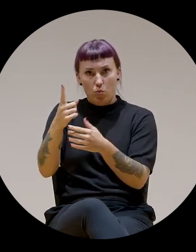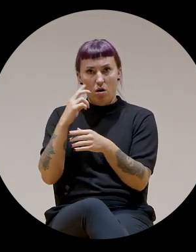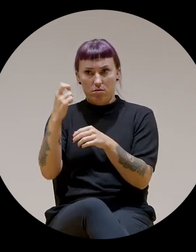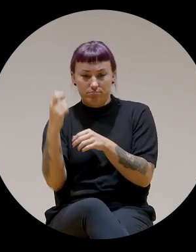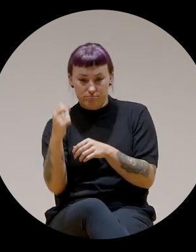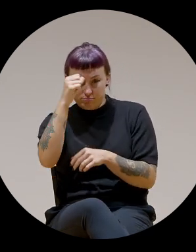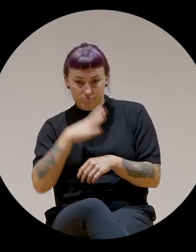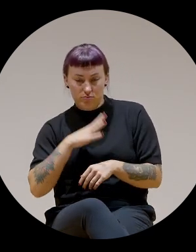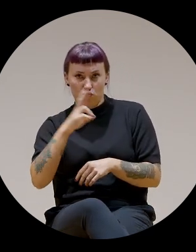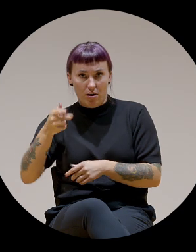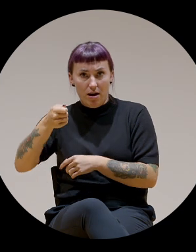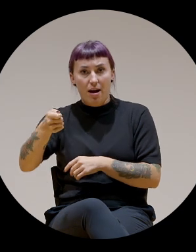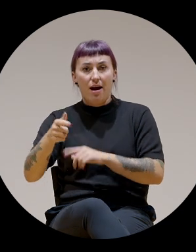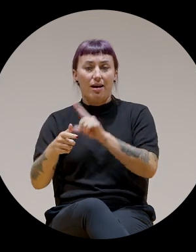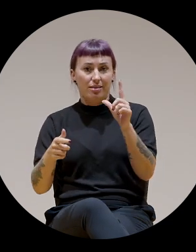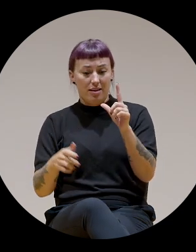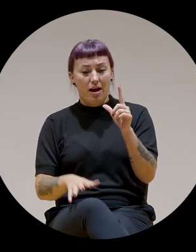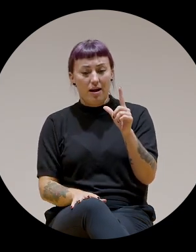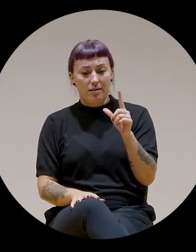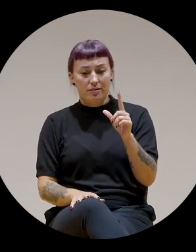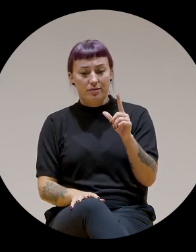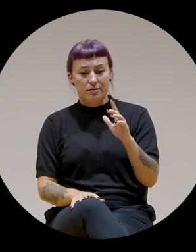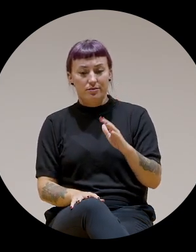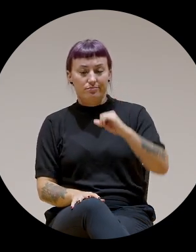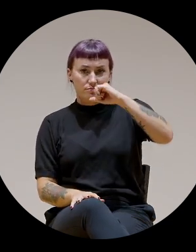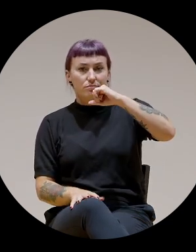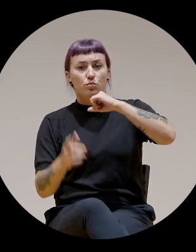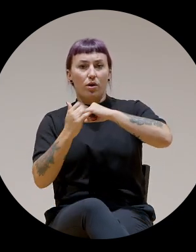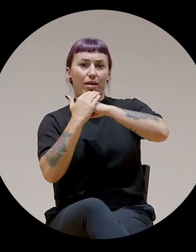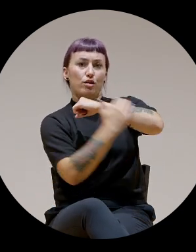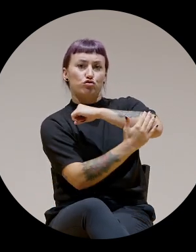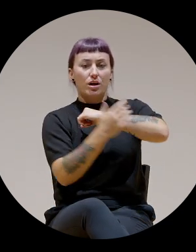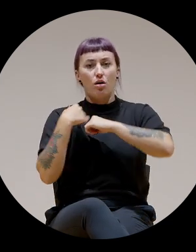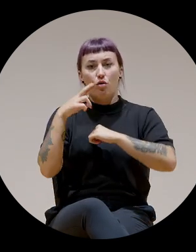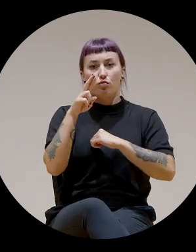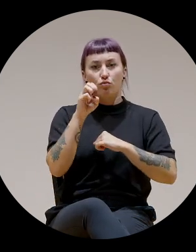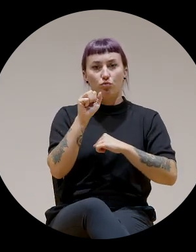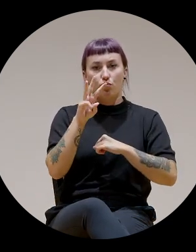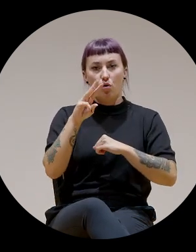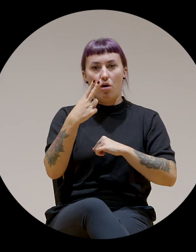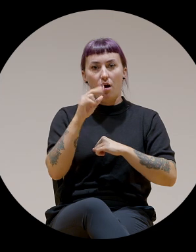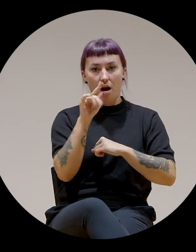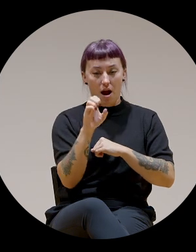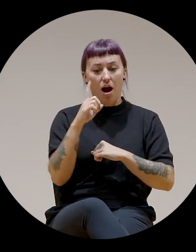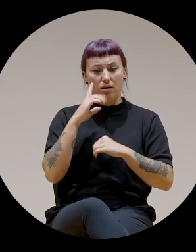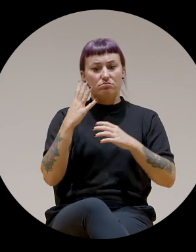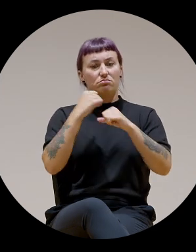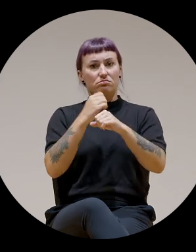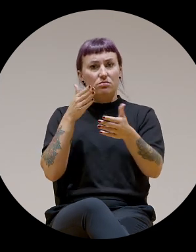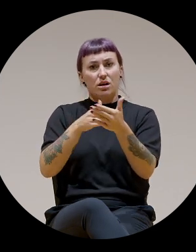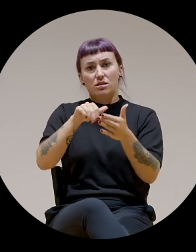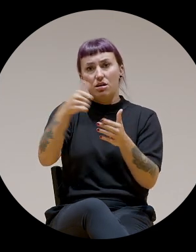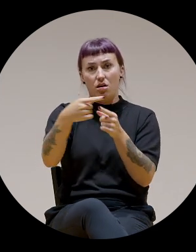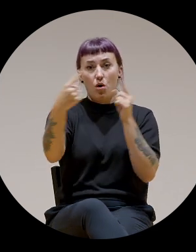hand, while his left arm is braced against a thick rawhide shield to fend off another opponent who's striking